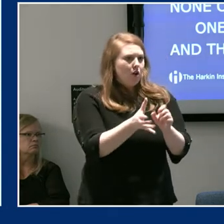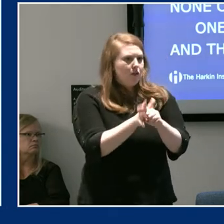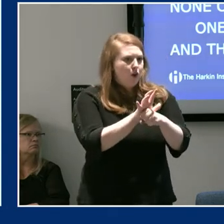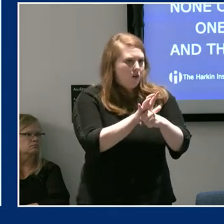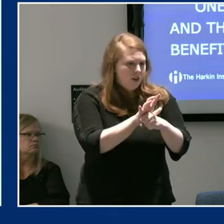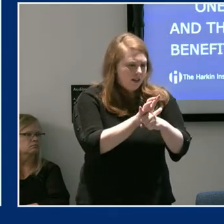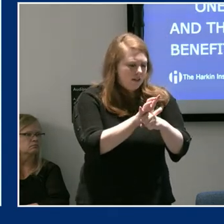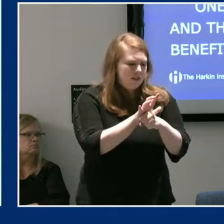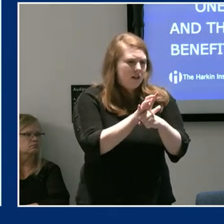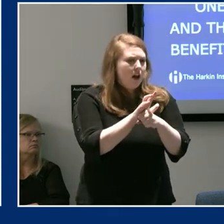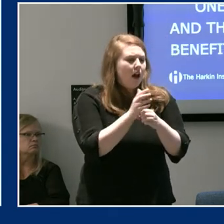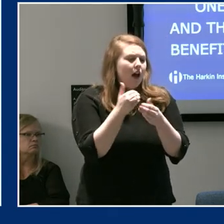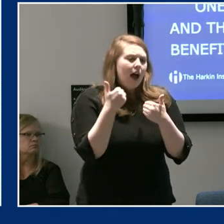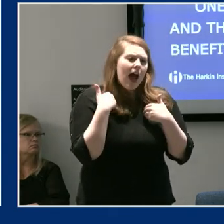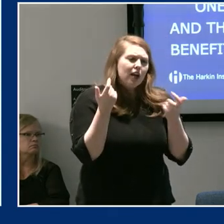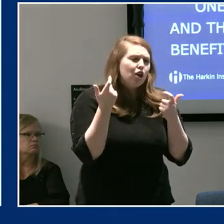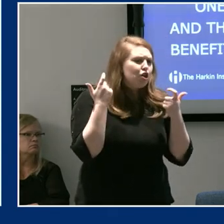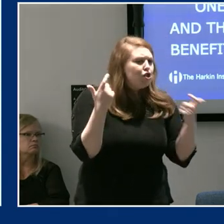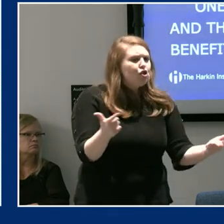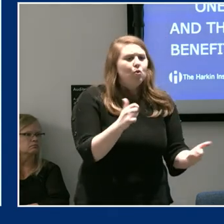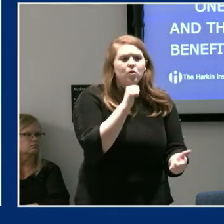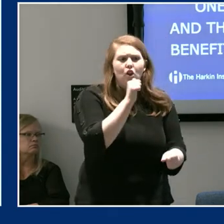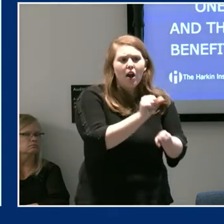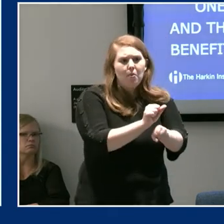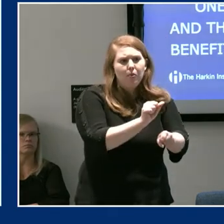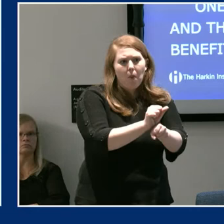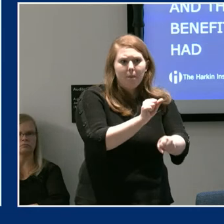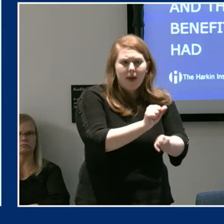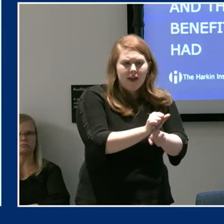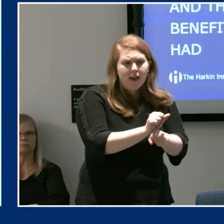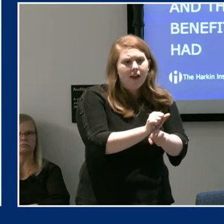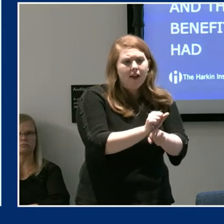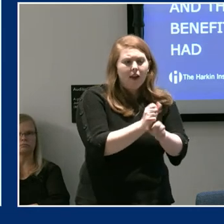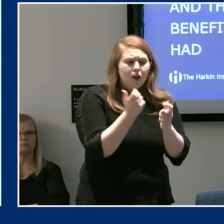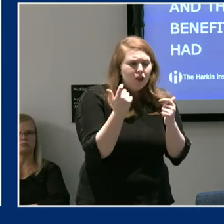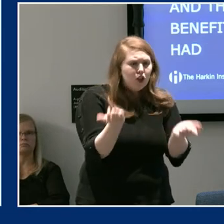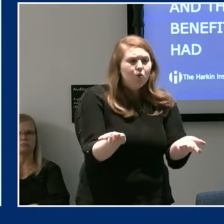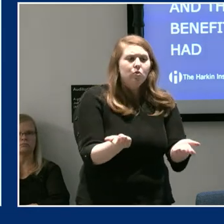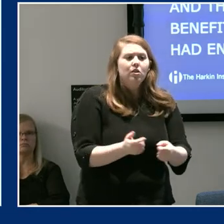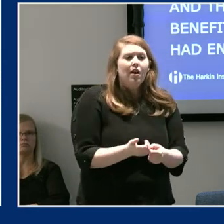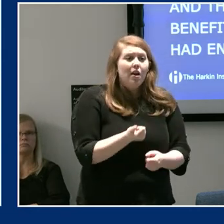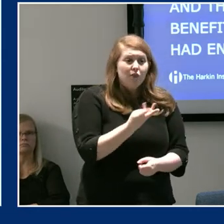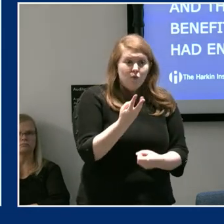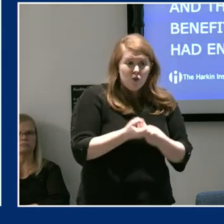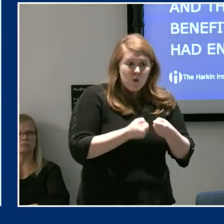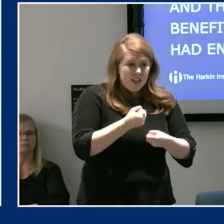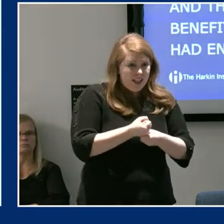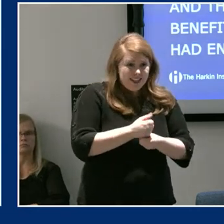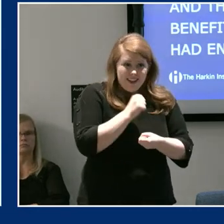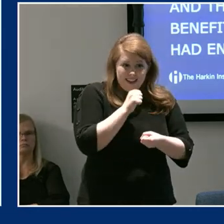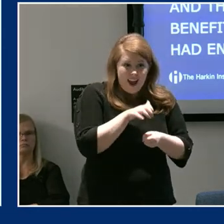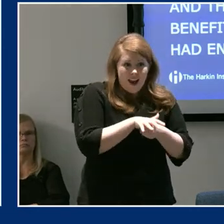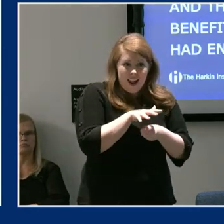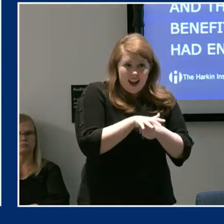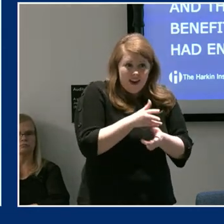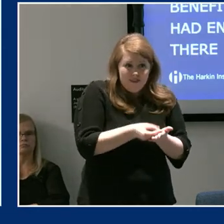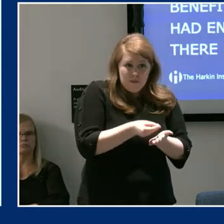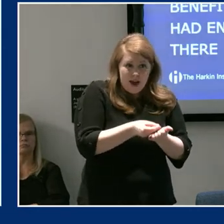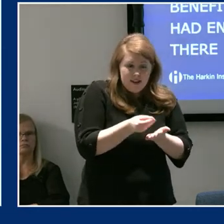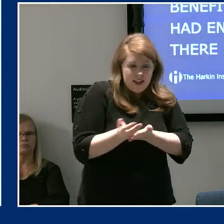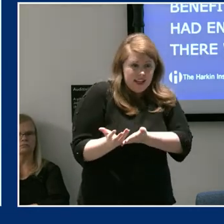we had enormous unemployment. For a couple years, there wasn't enough money coming into the